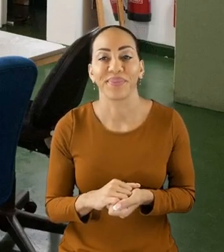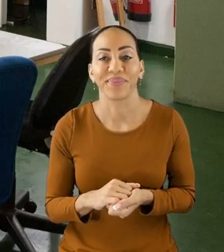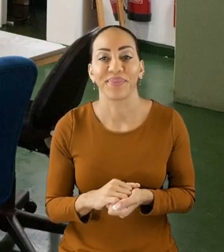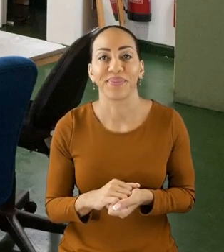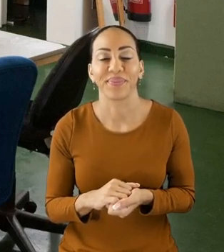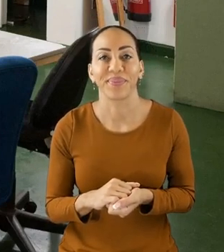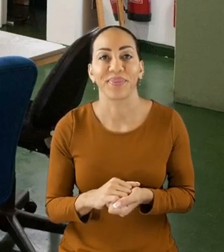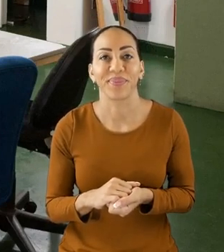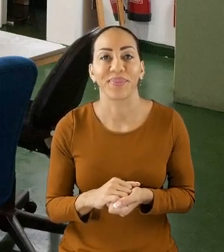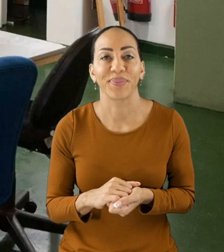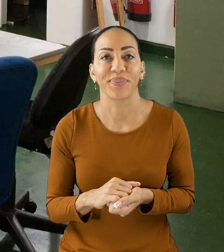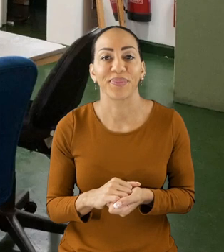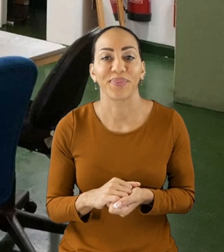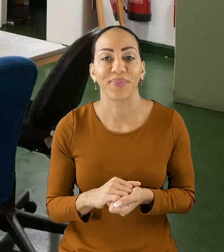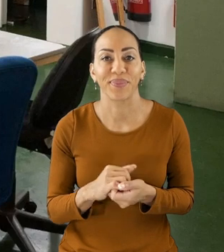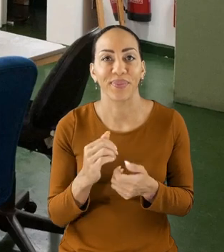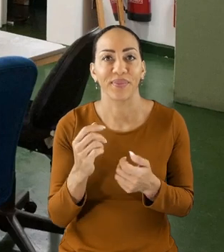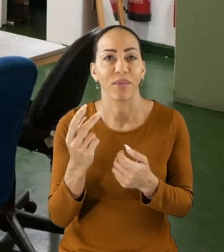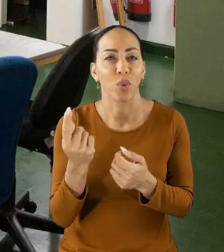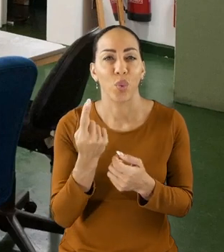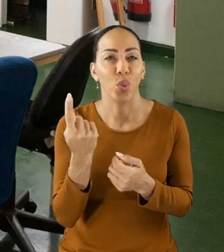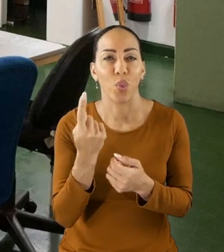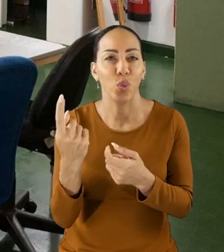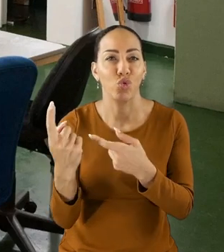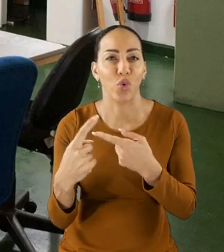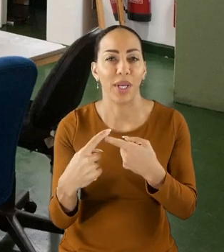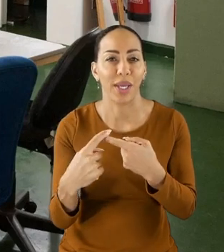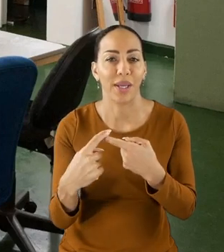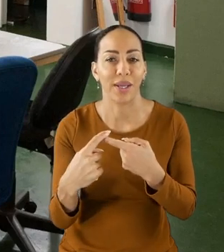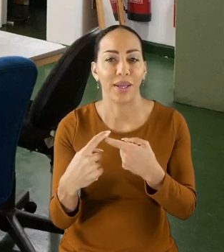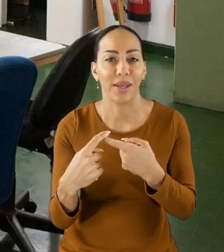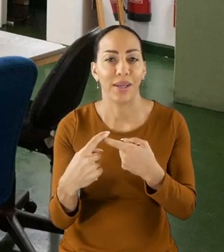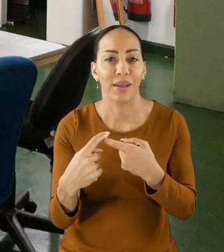And who else have we got joining us now?